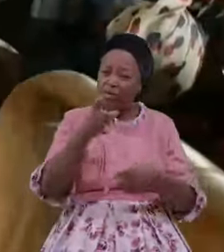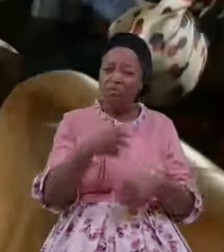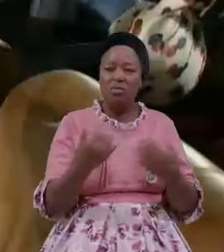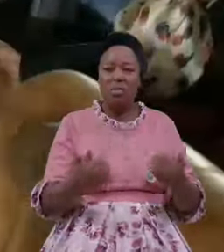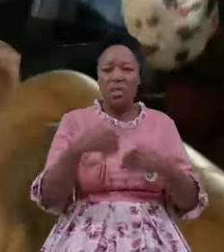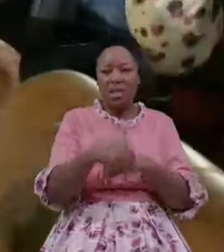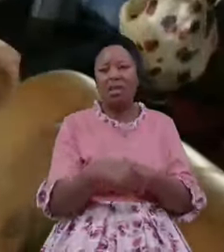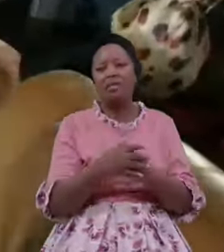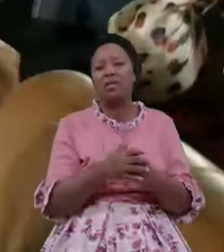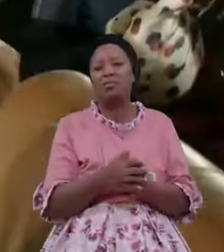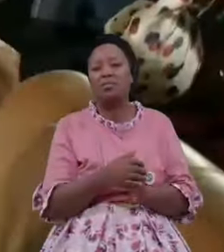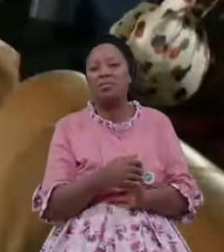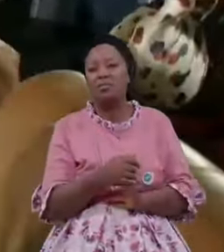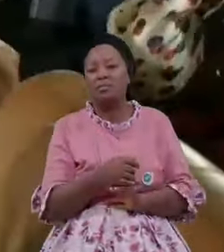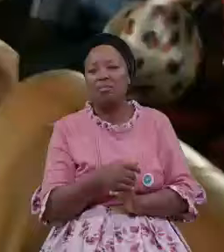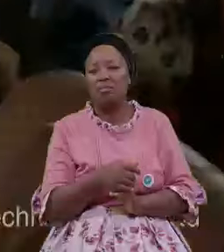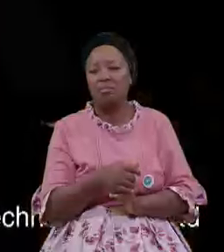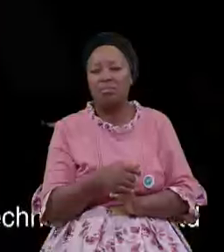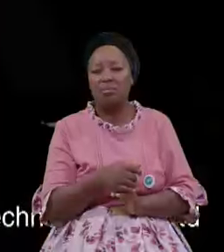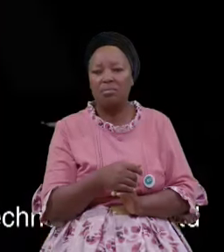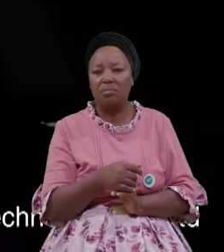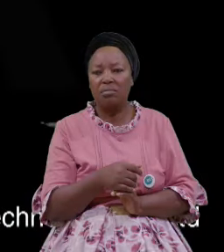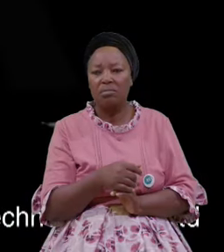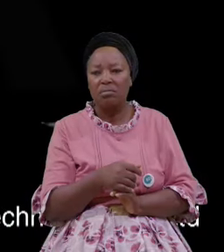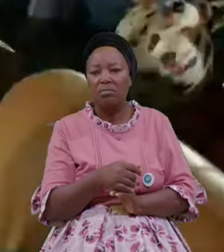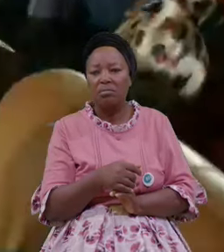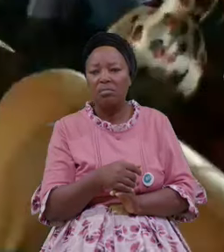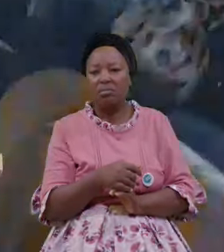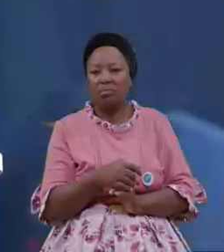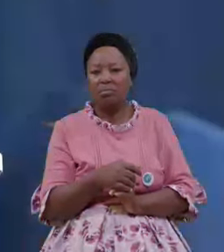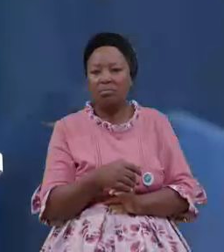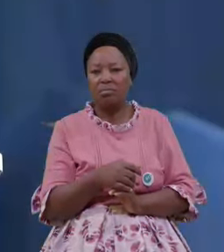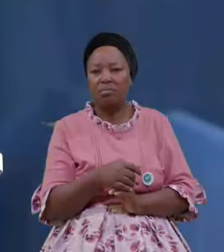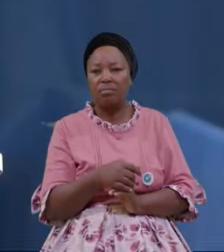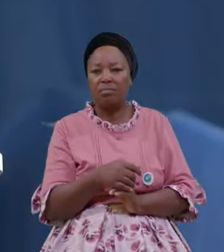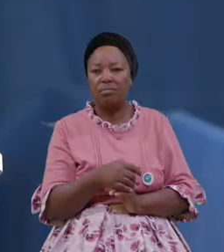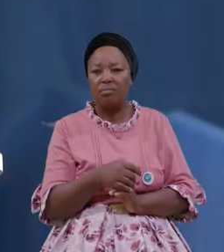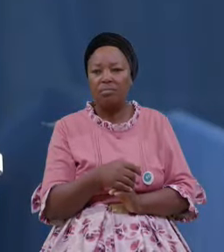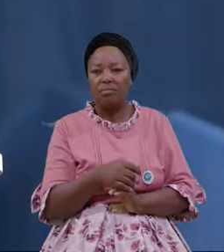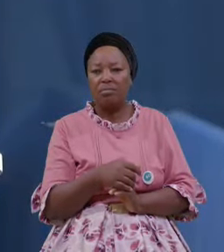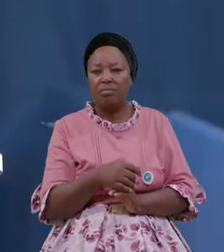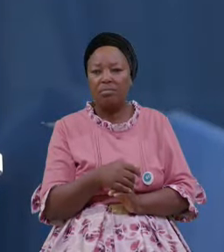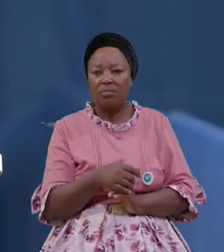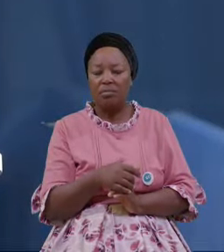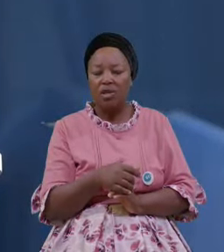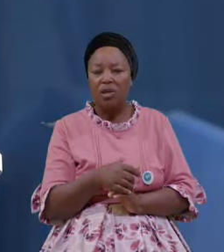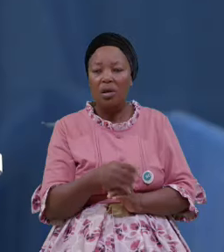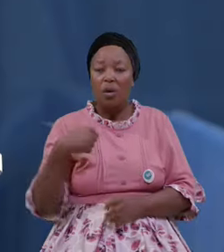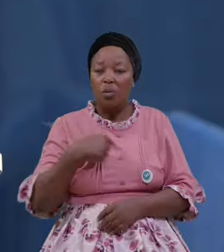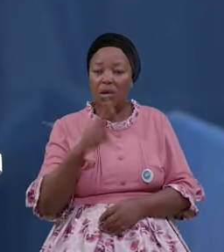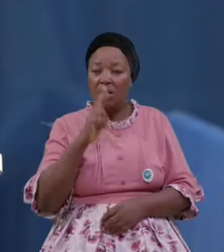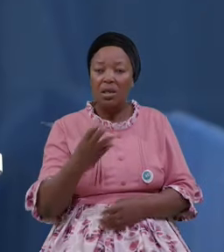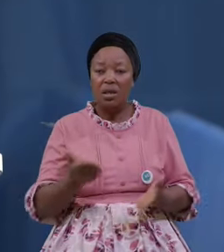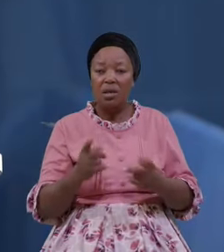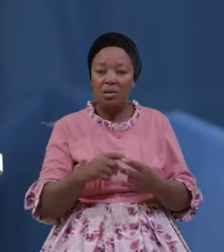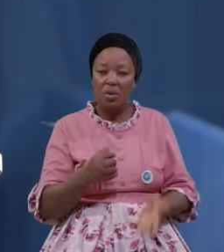message guiding them what to do. And the venue of the banquet, the baptism, and so on.